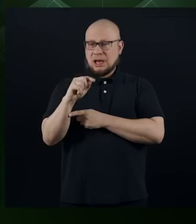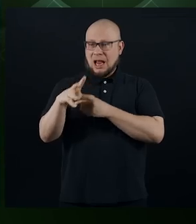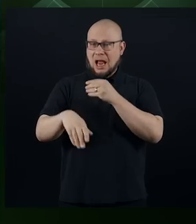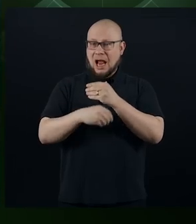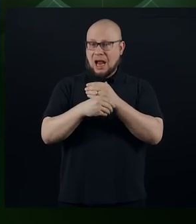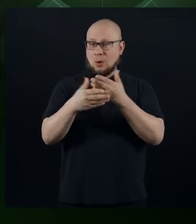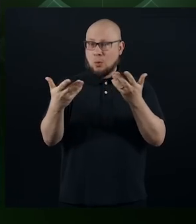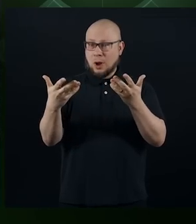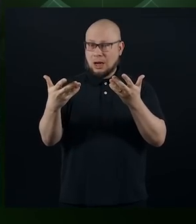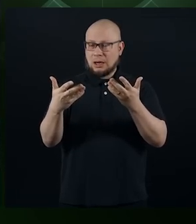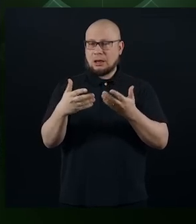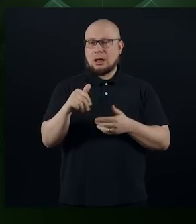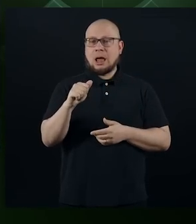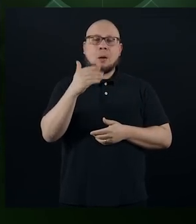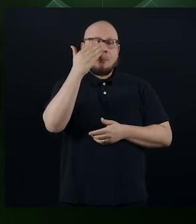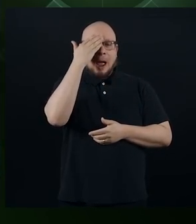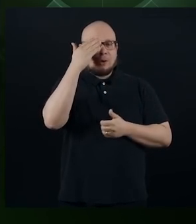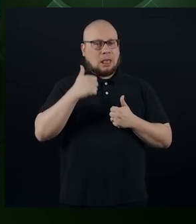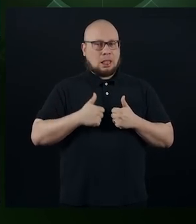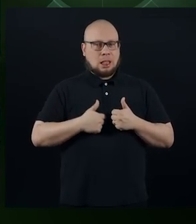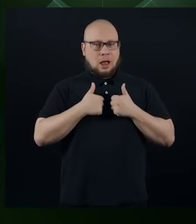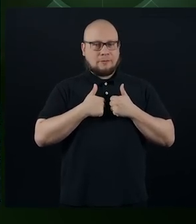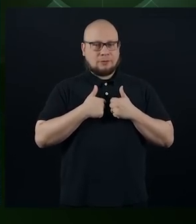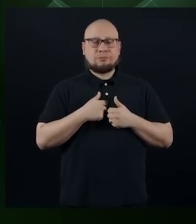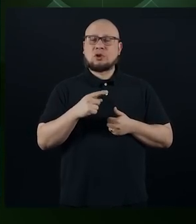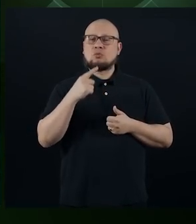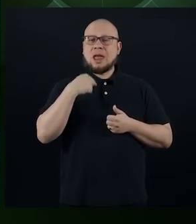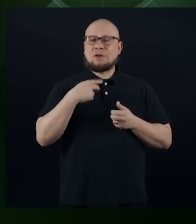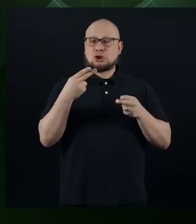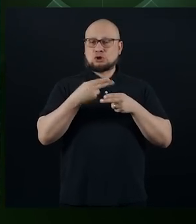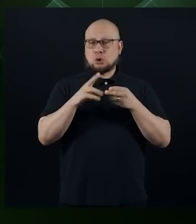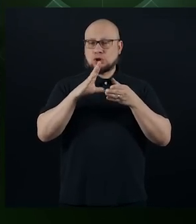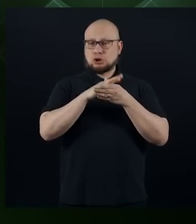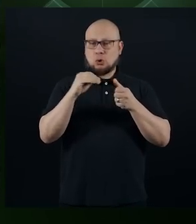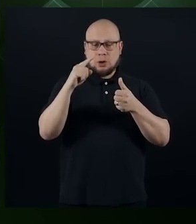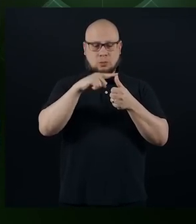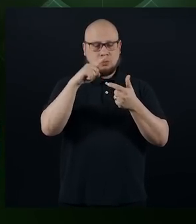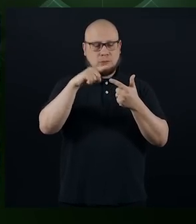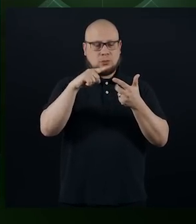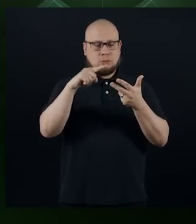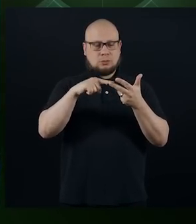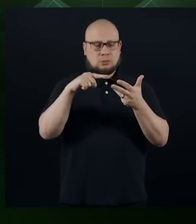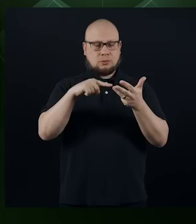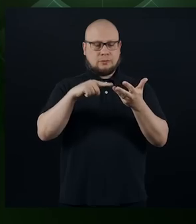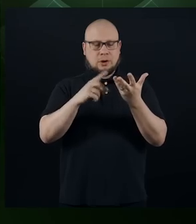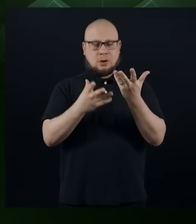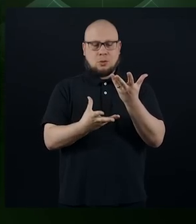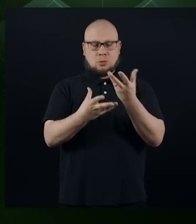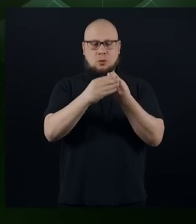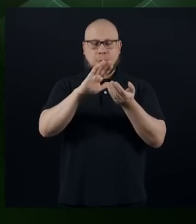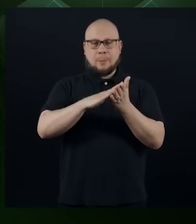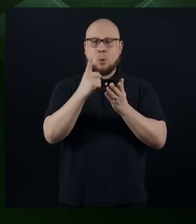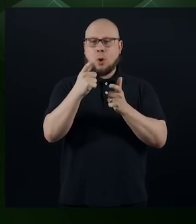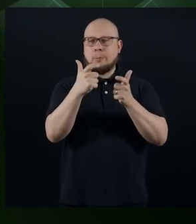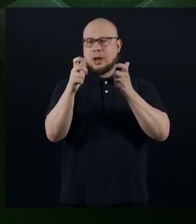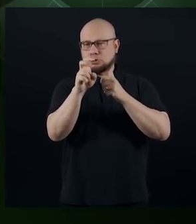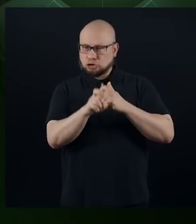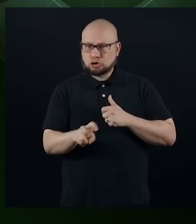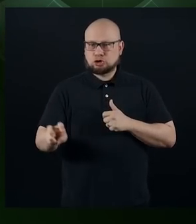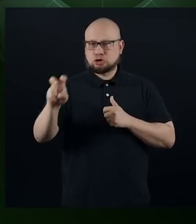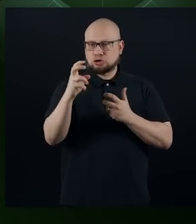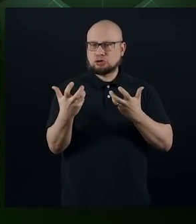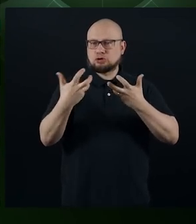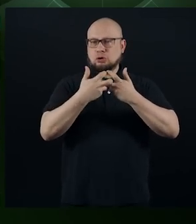Life. This features 5 tall tales that tell this epic, original story where you get to crew up